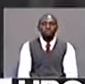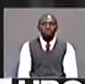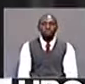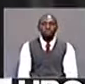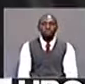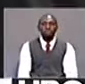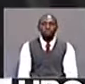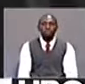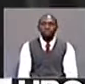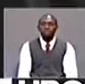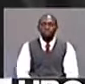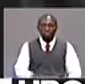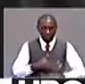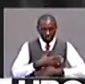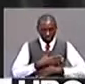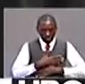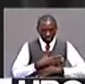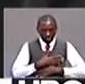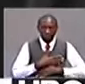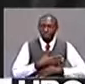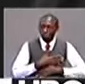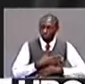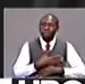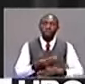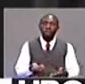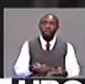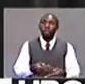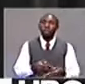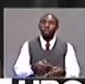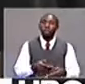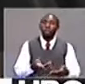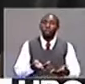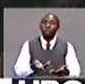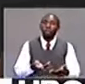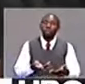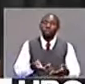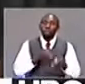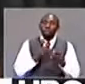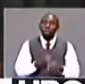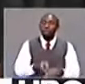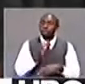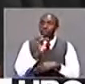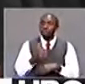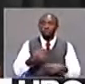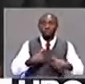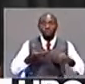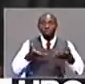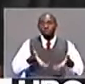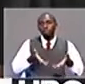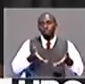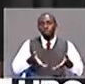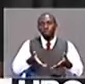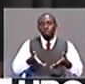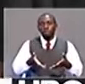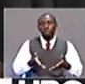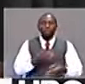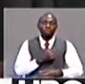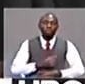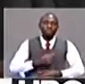Thank you so much, Right Honourable Speaker. Right Honourable Speaker, I stand here to pay tribute to the great